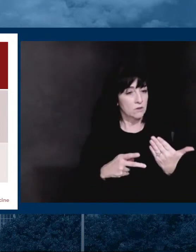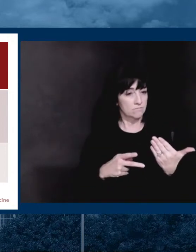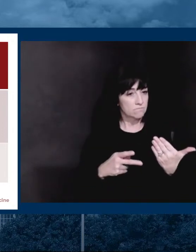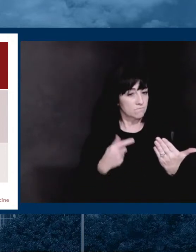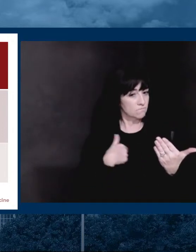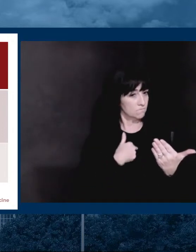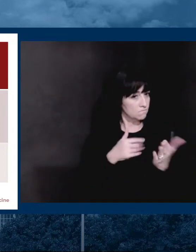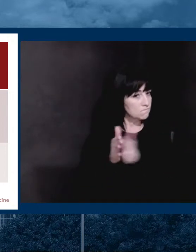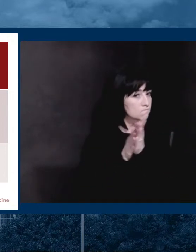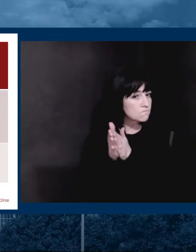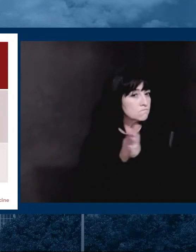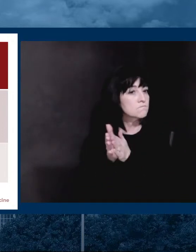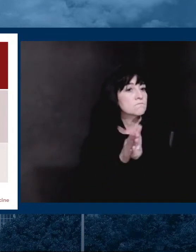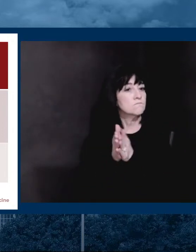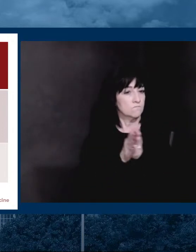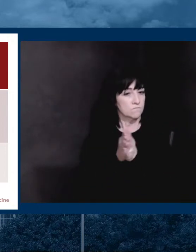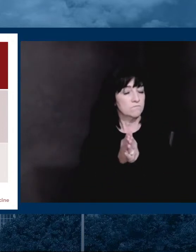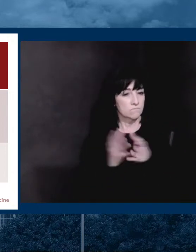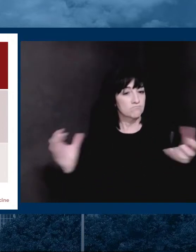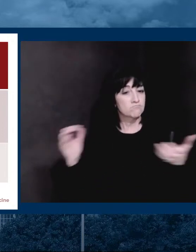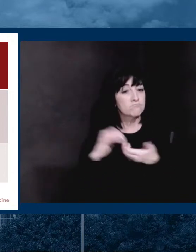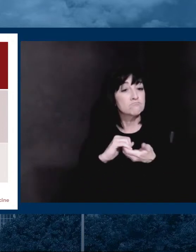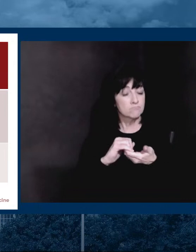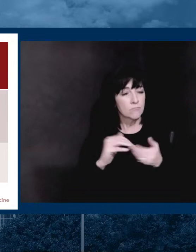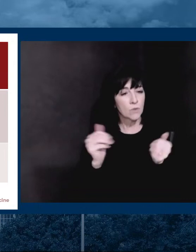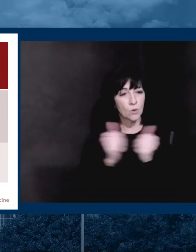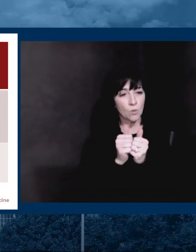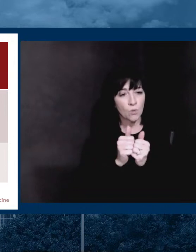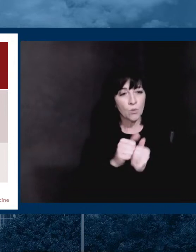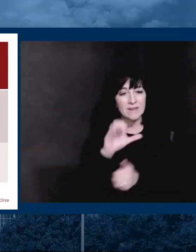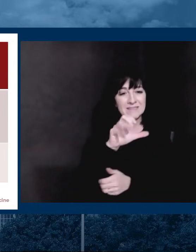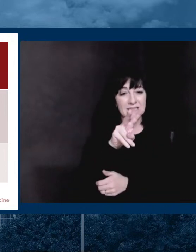and Walgreens. We have about 188 facilities,